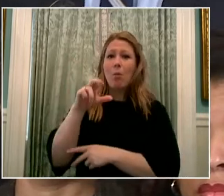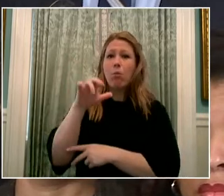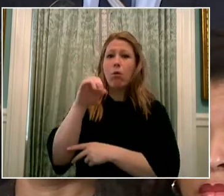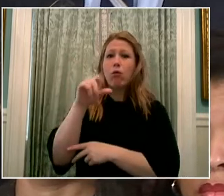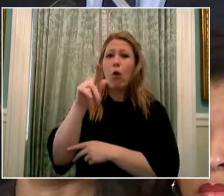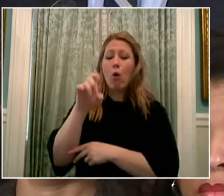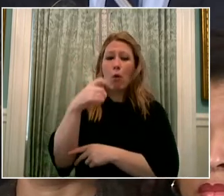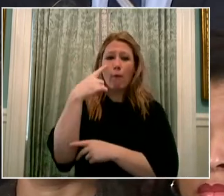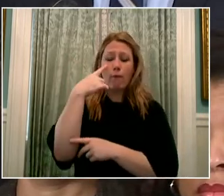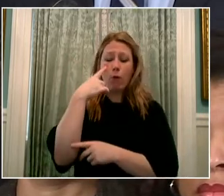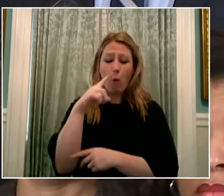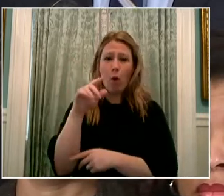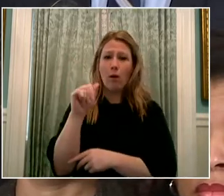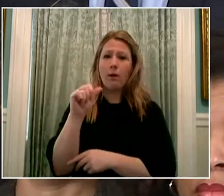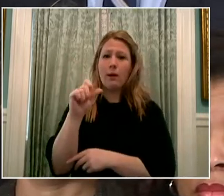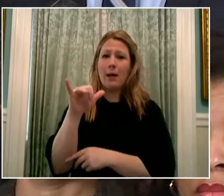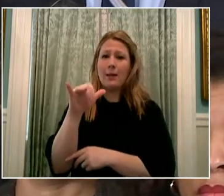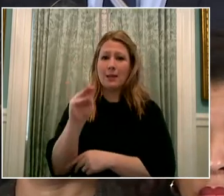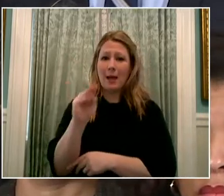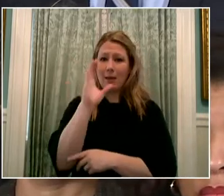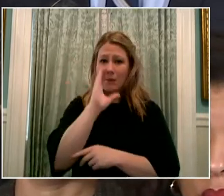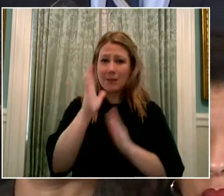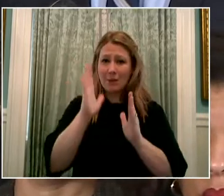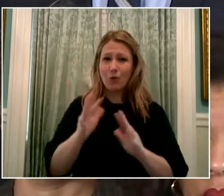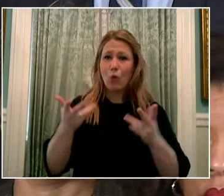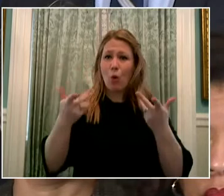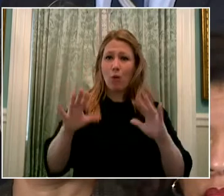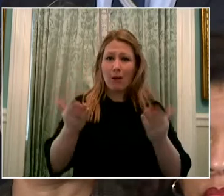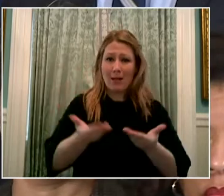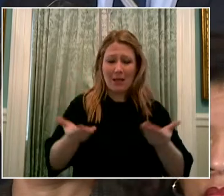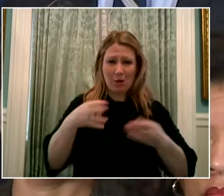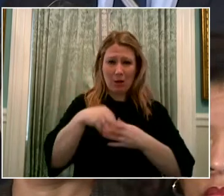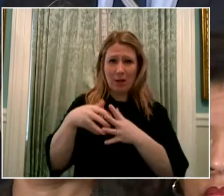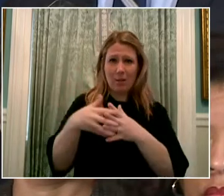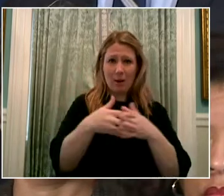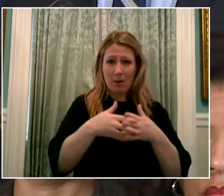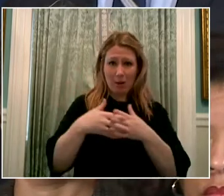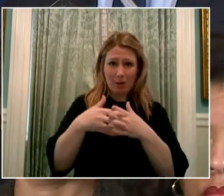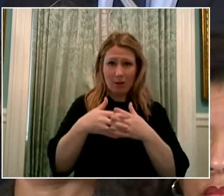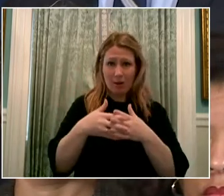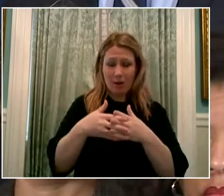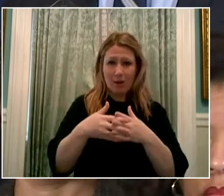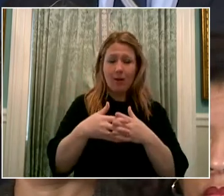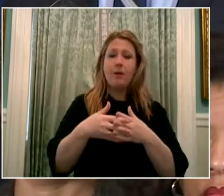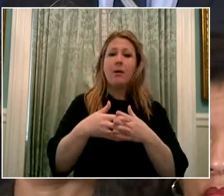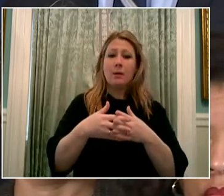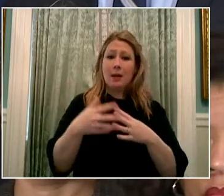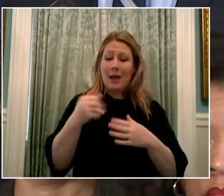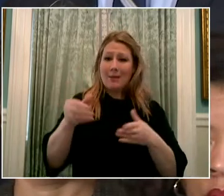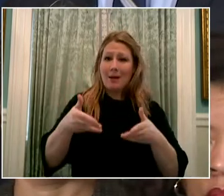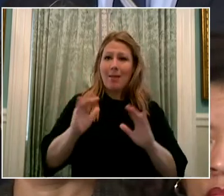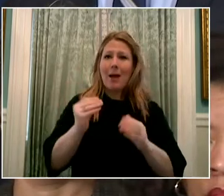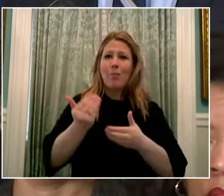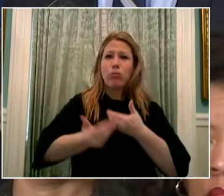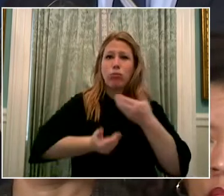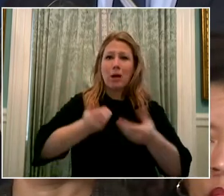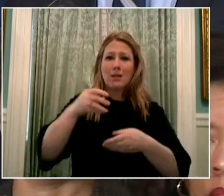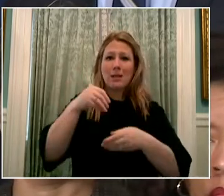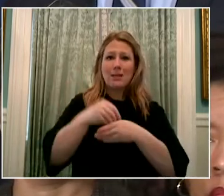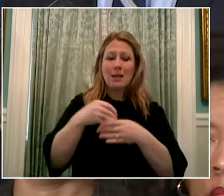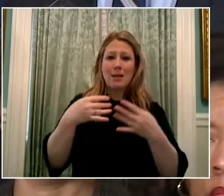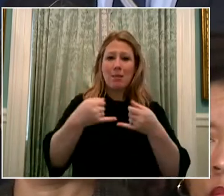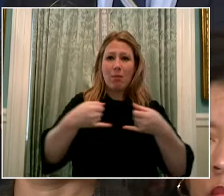United States and process at the border, as well as increase the number of United